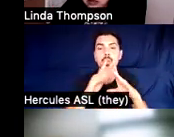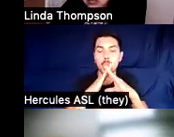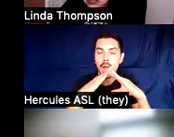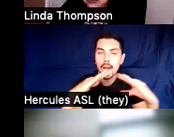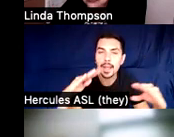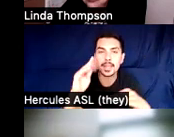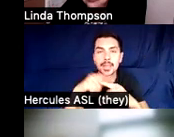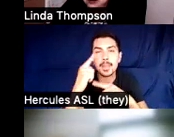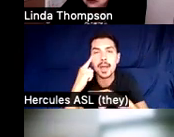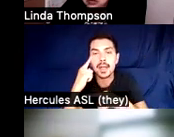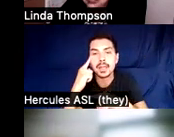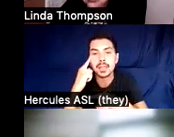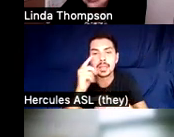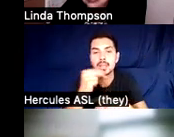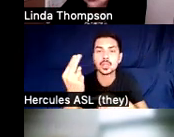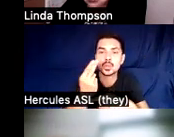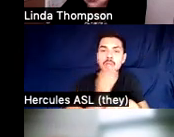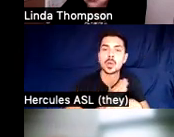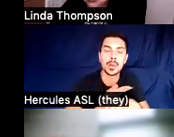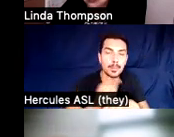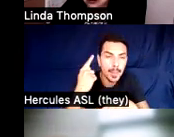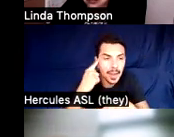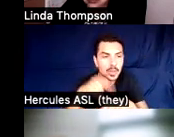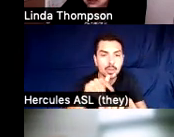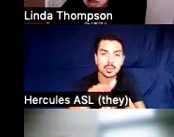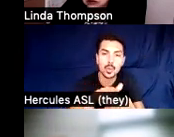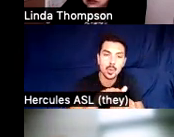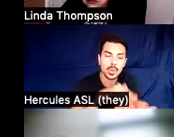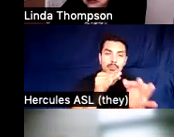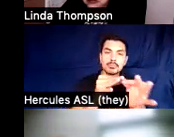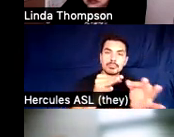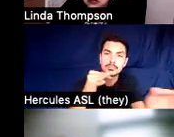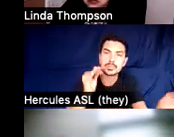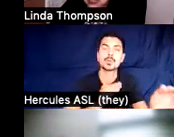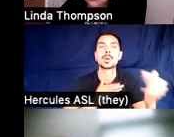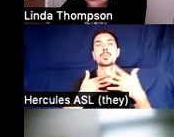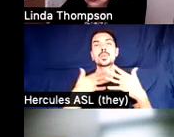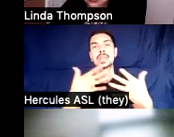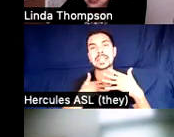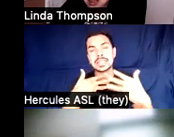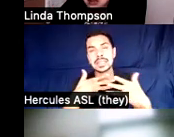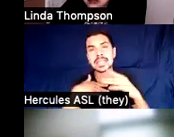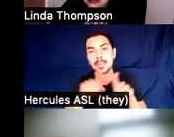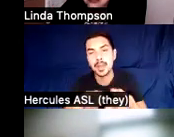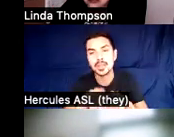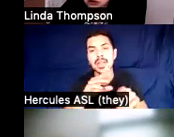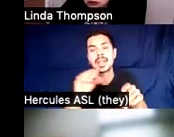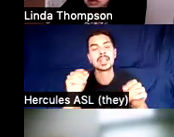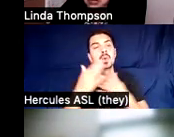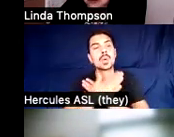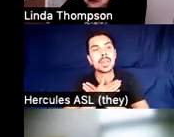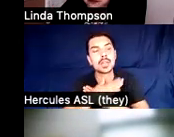mind and use our mind to slow down our breathing patterns, and it will relax